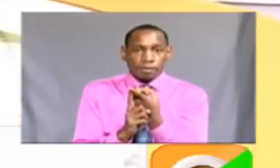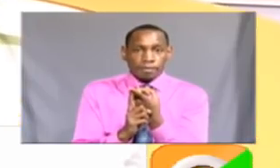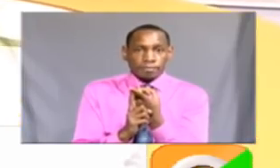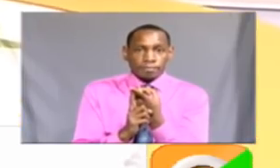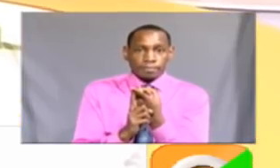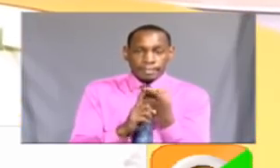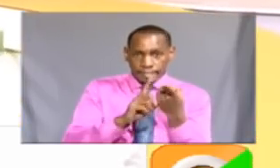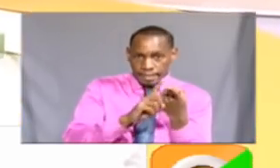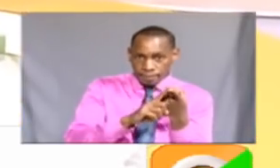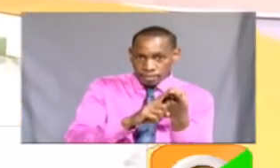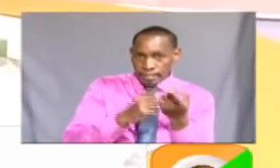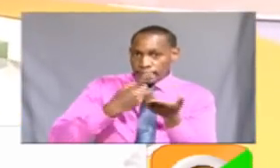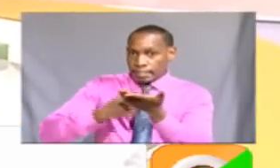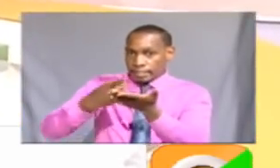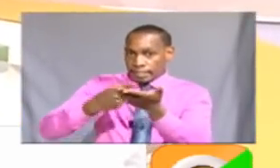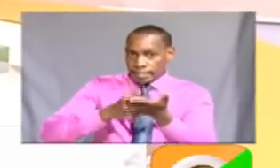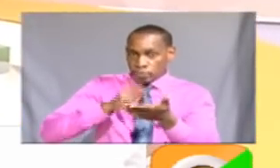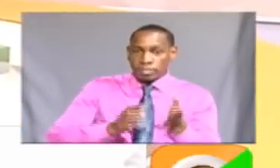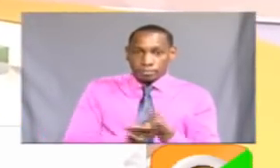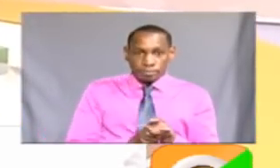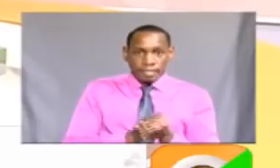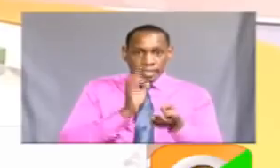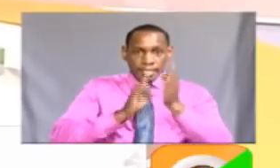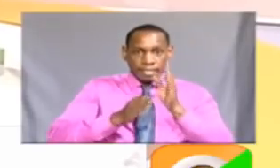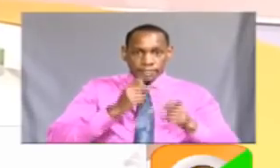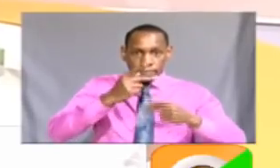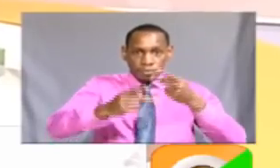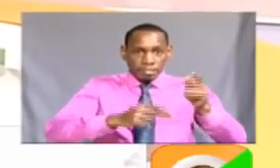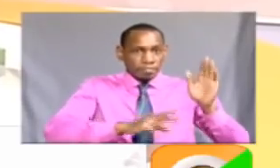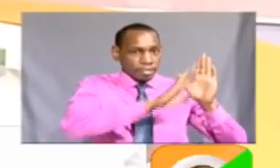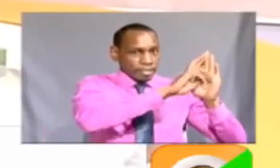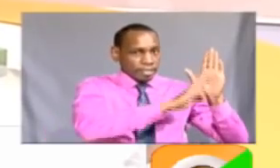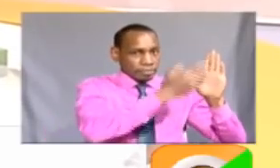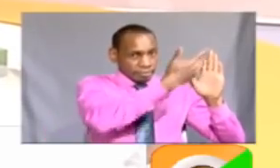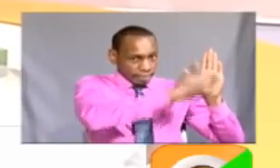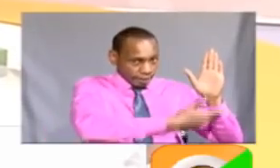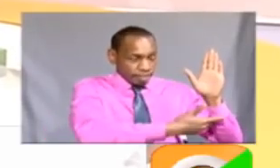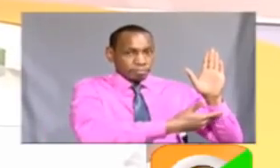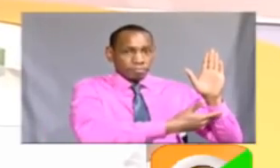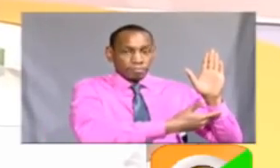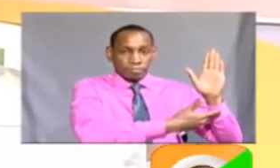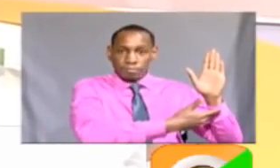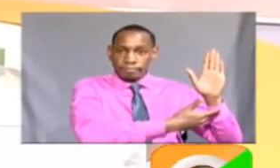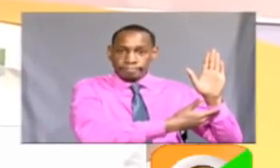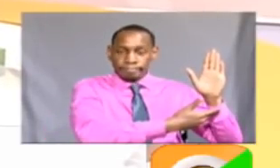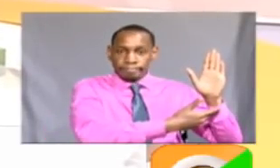the thing that we should discuss is whether these protocols actually